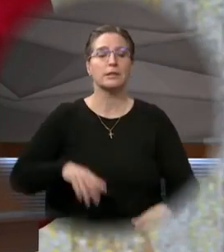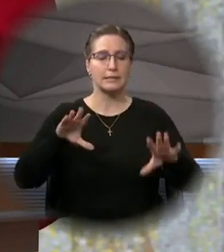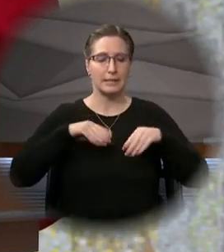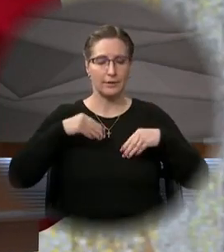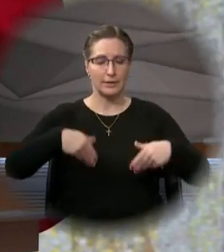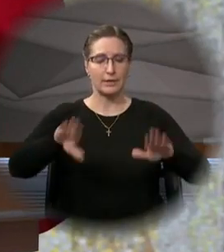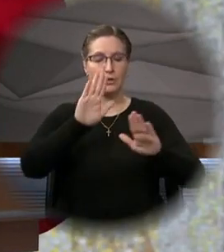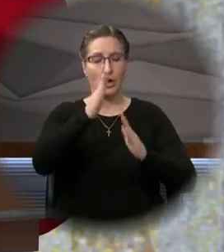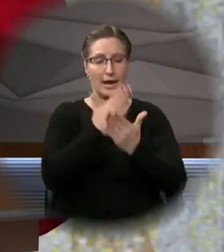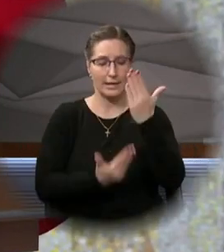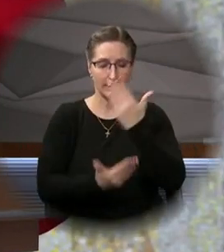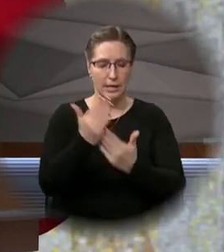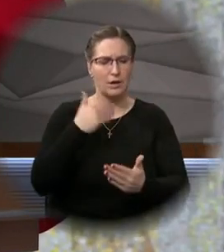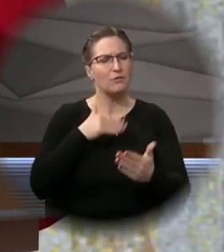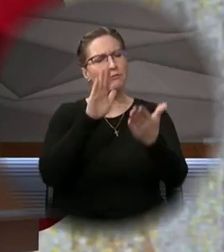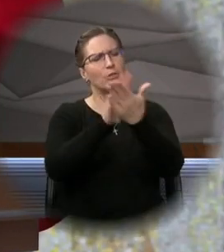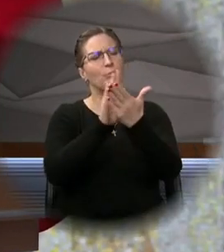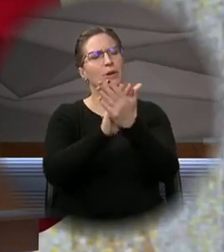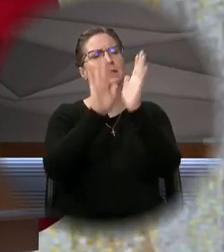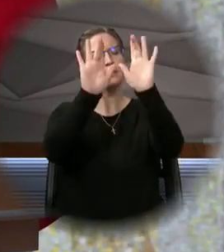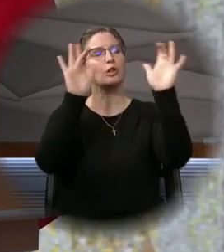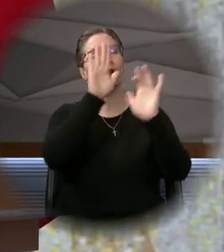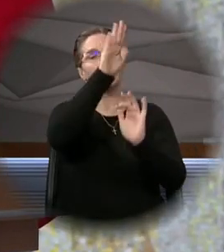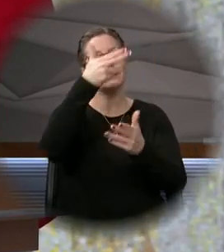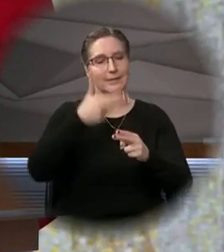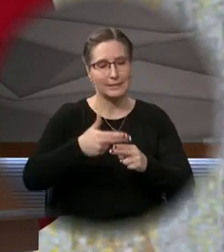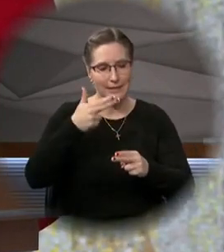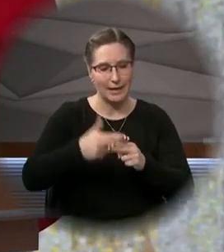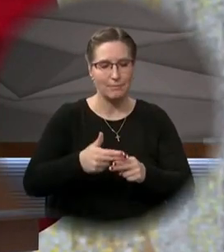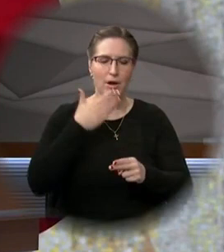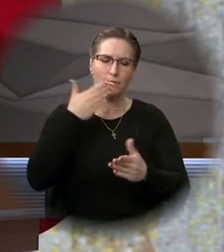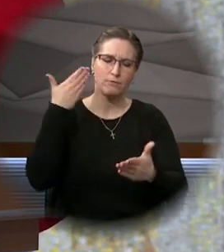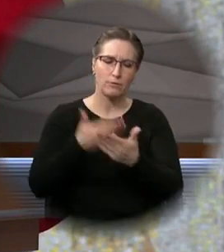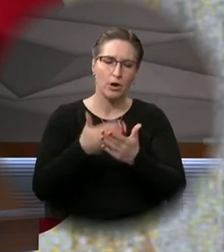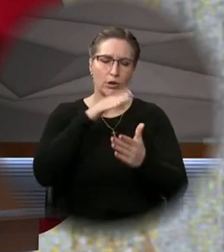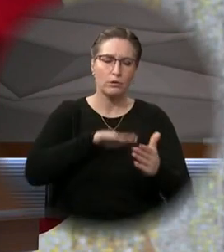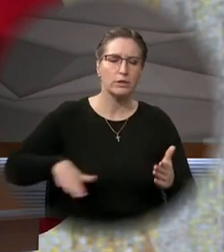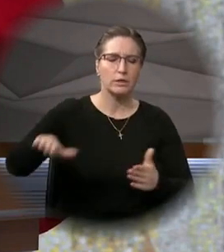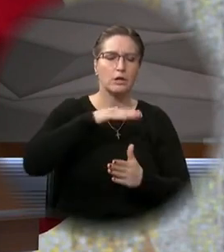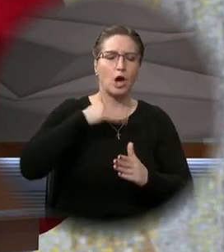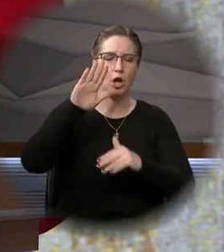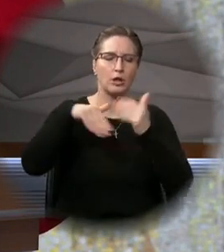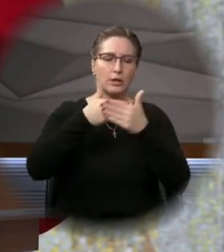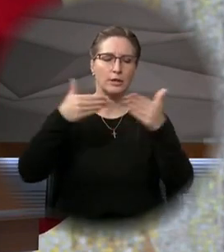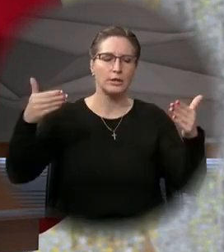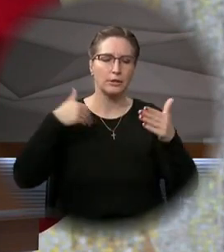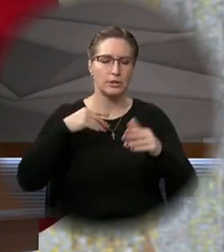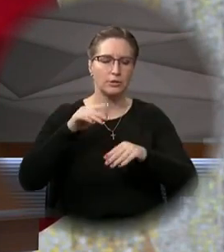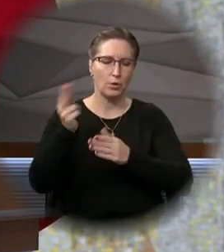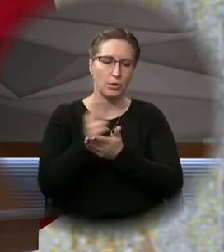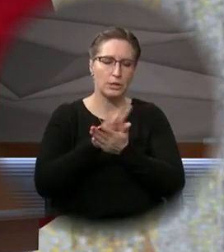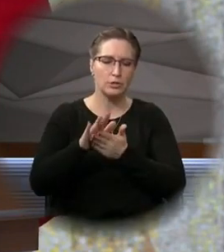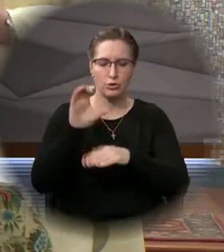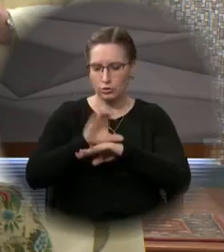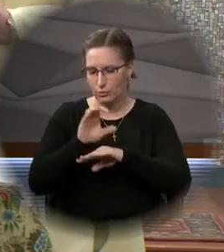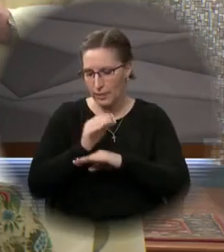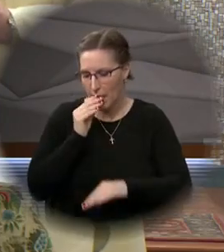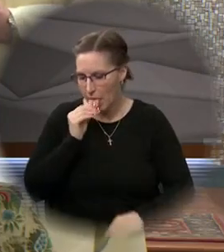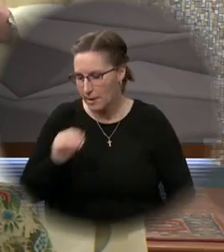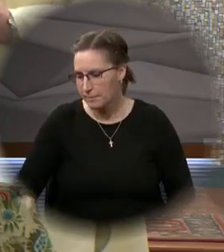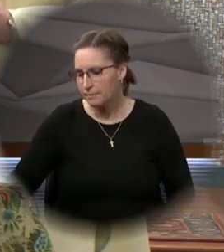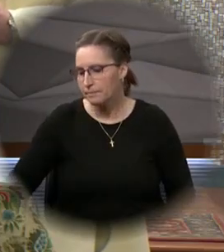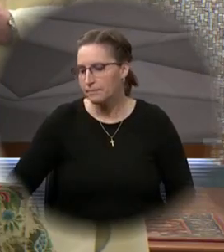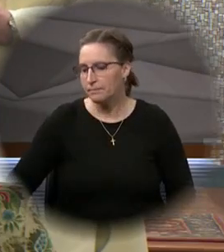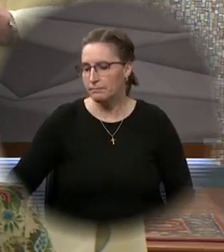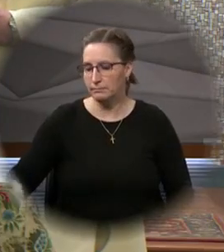accept the sacrifice at your hands for the praise and glory of his name, for our good and the good of his holy church. May